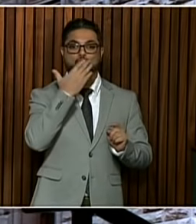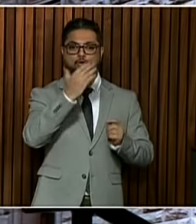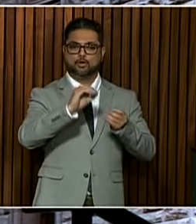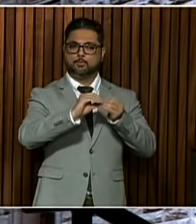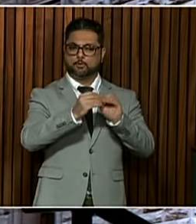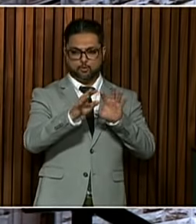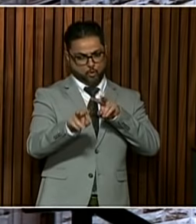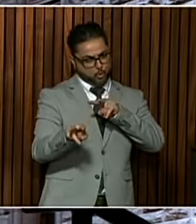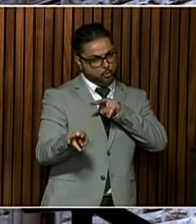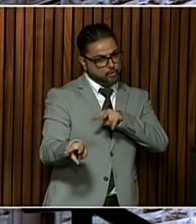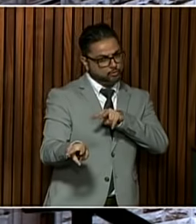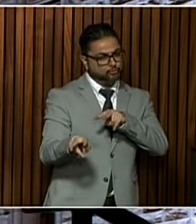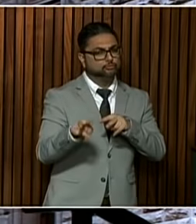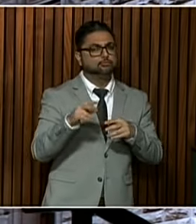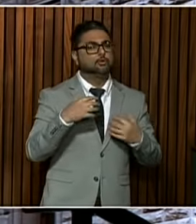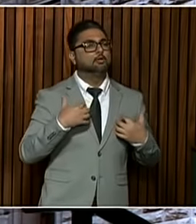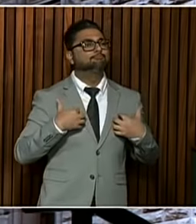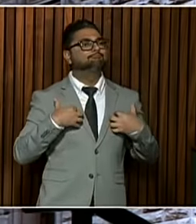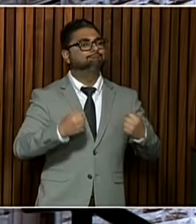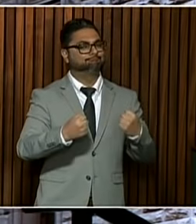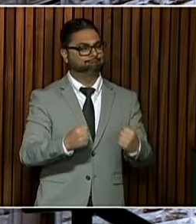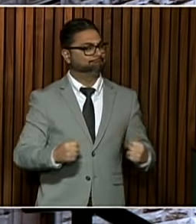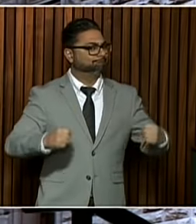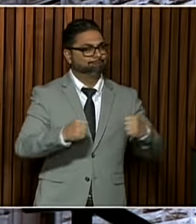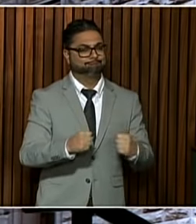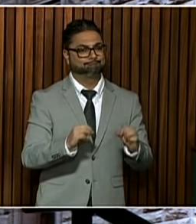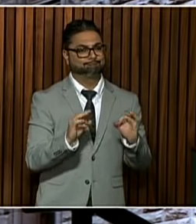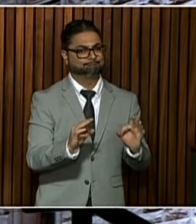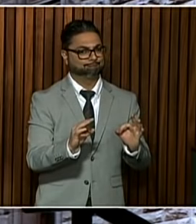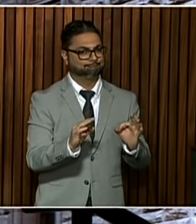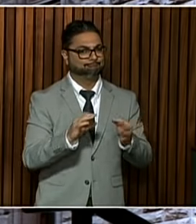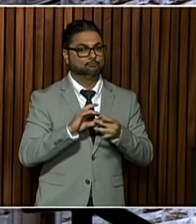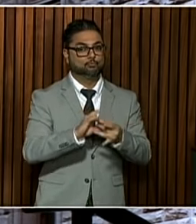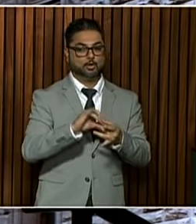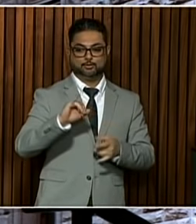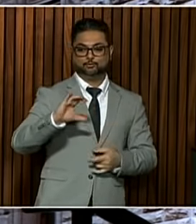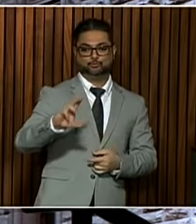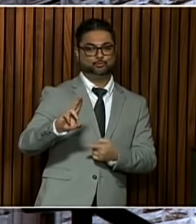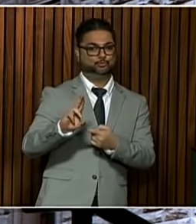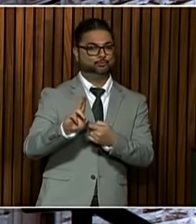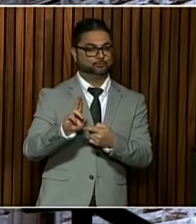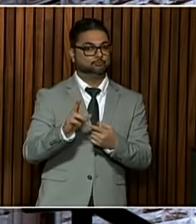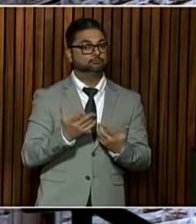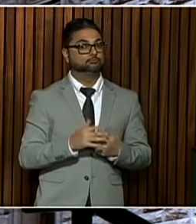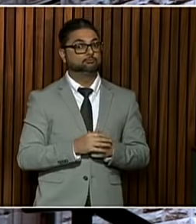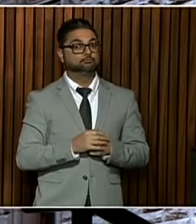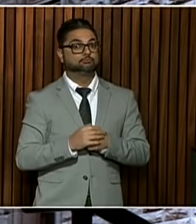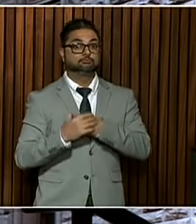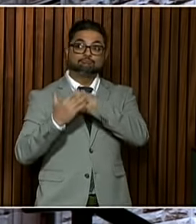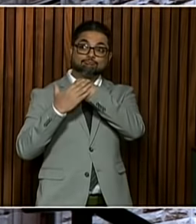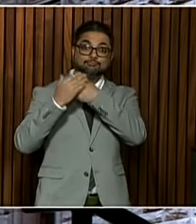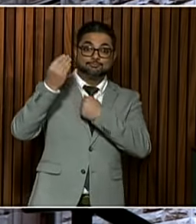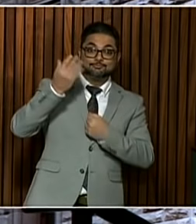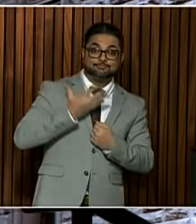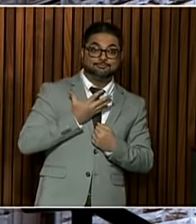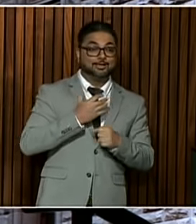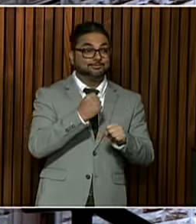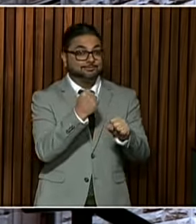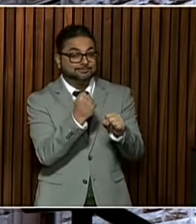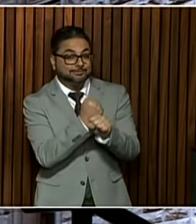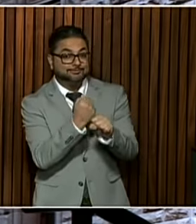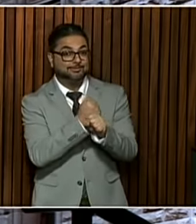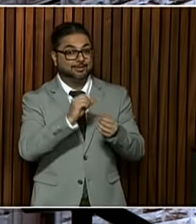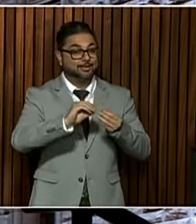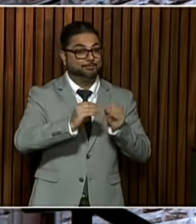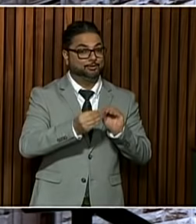recovery rate in that aspect. And so I haven't been advised of any statistics. And again, as Dr. Yaffe said, the London case, if it came in